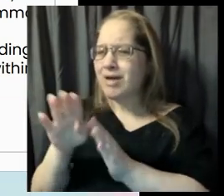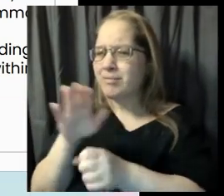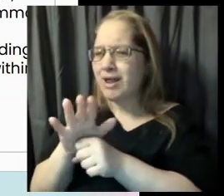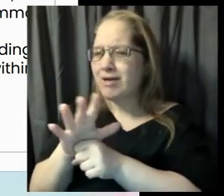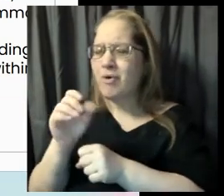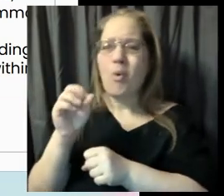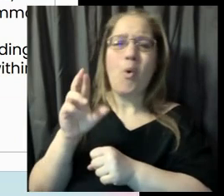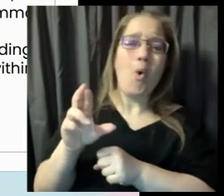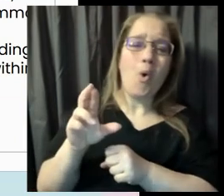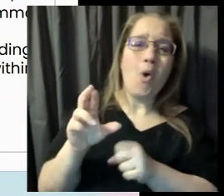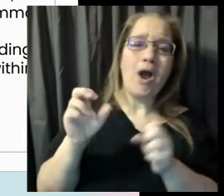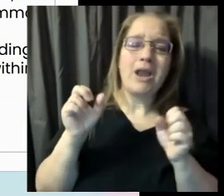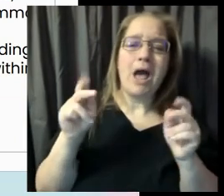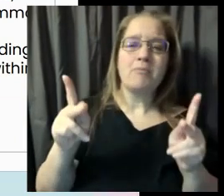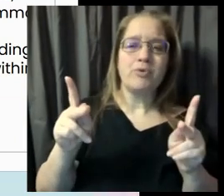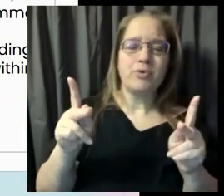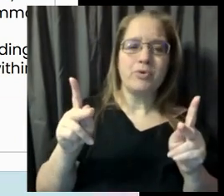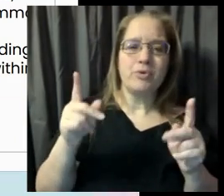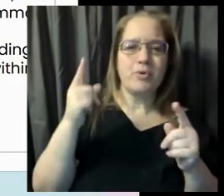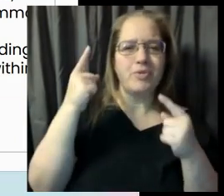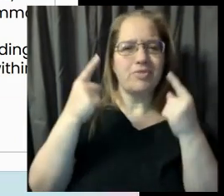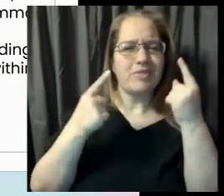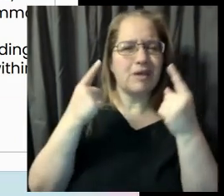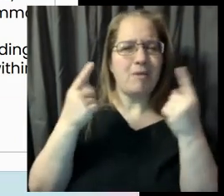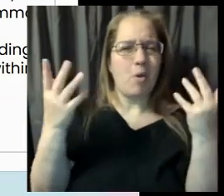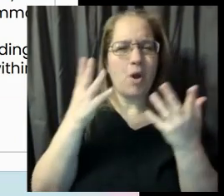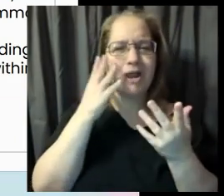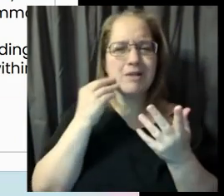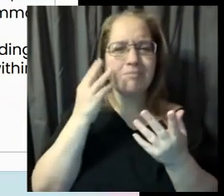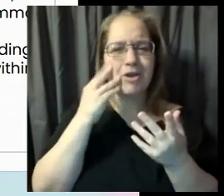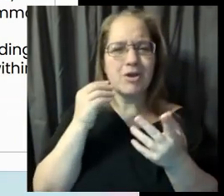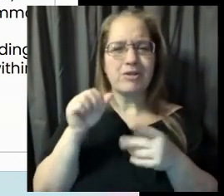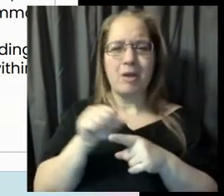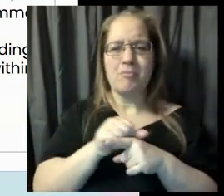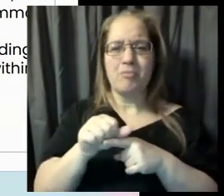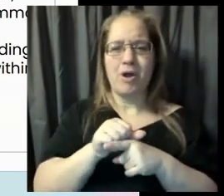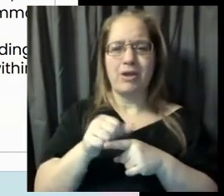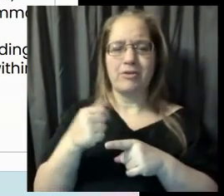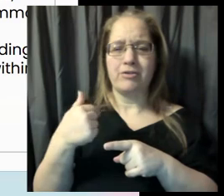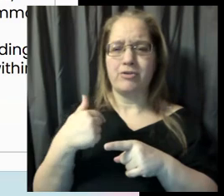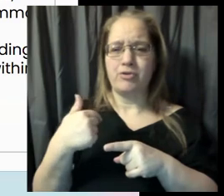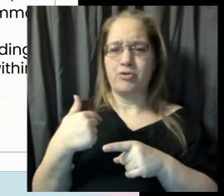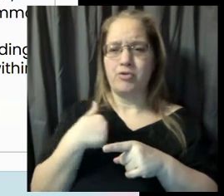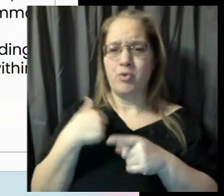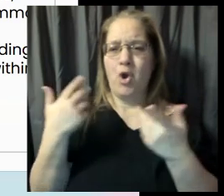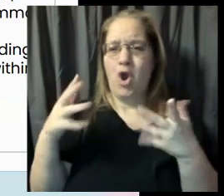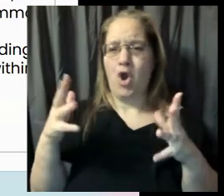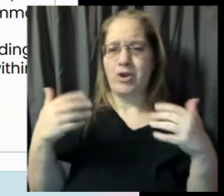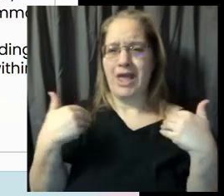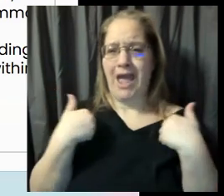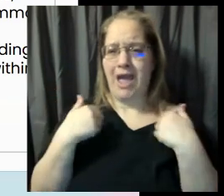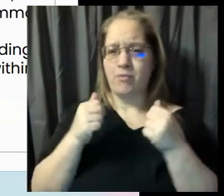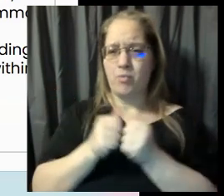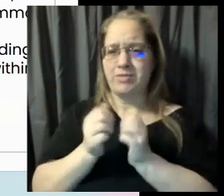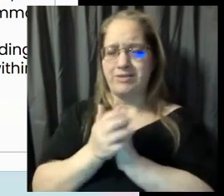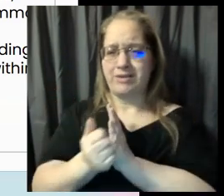it an opportunity to reflect on what experiences and practice you and your child had with these skills? You should only